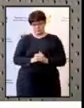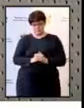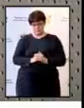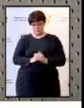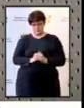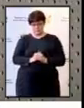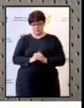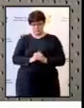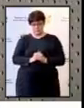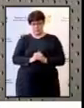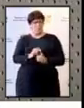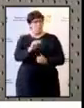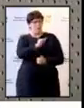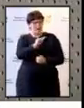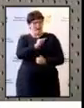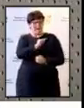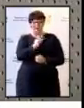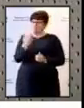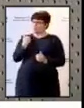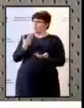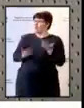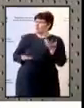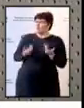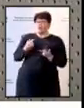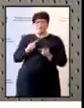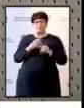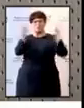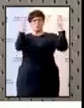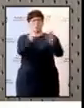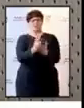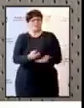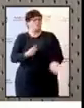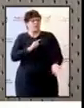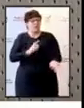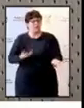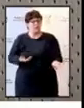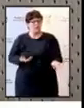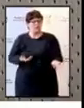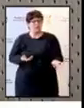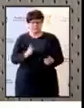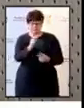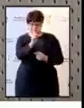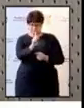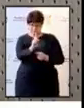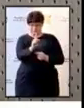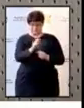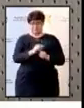And the reasons are health-related. The reasons are health-related.